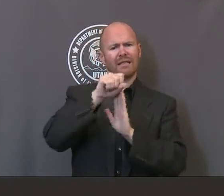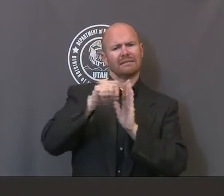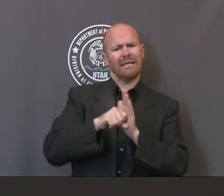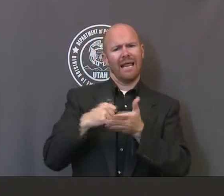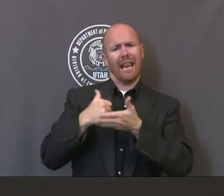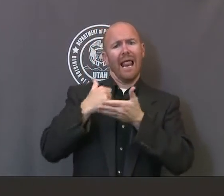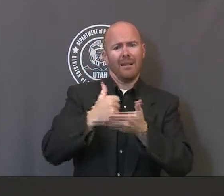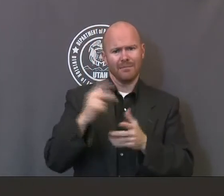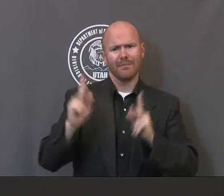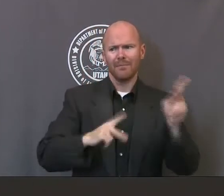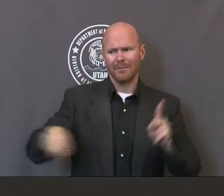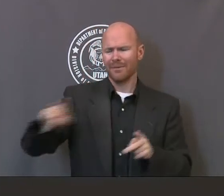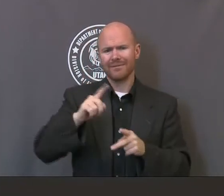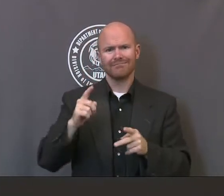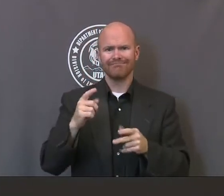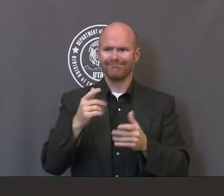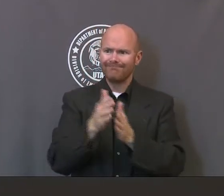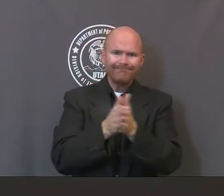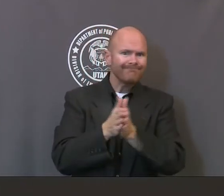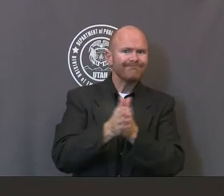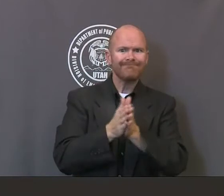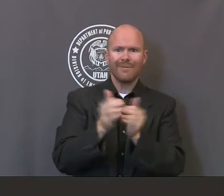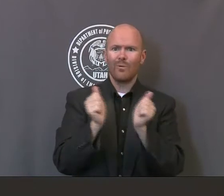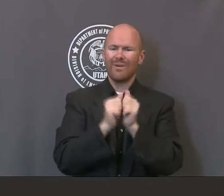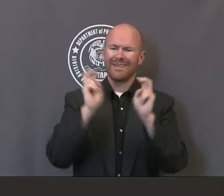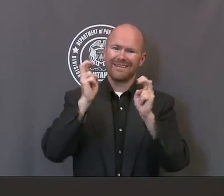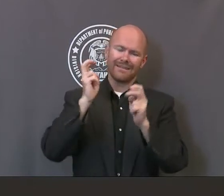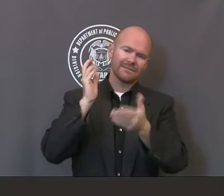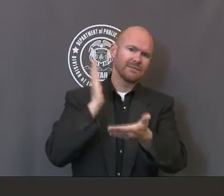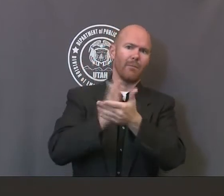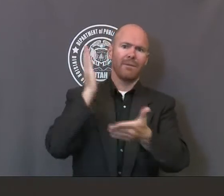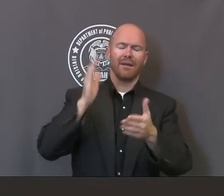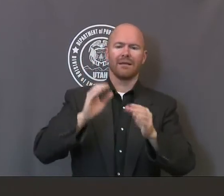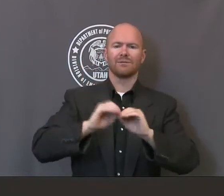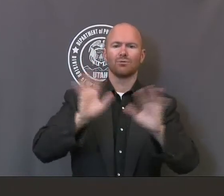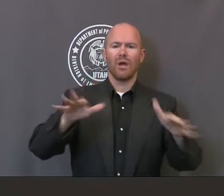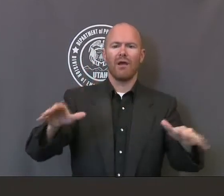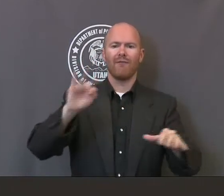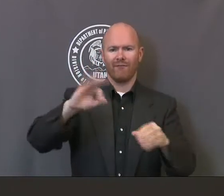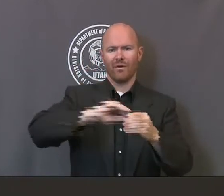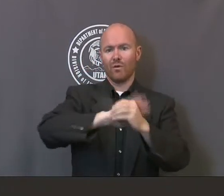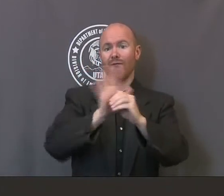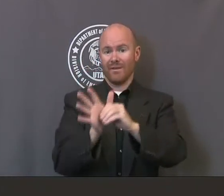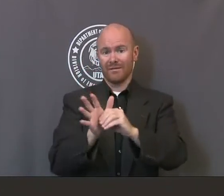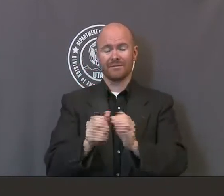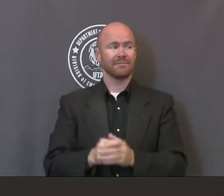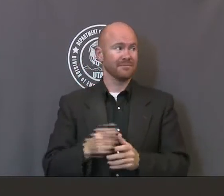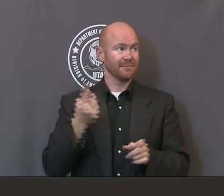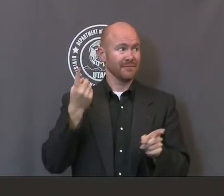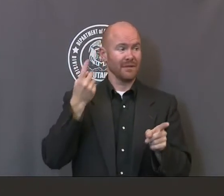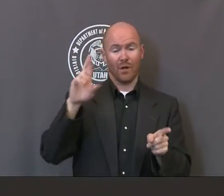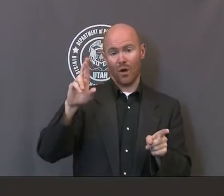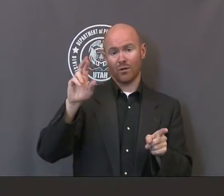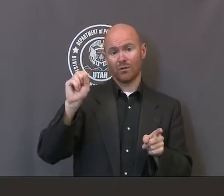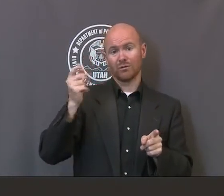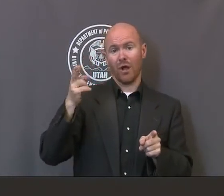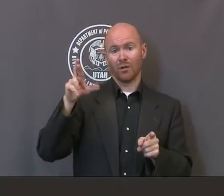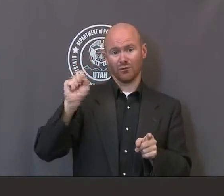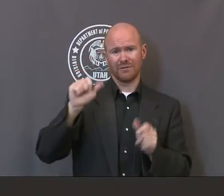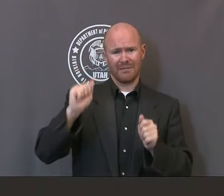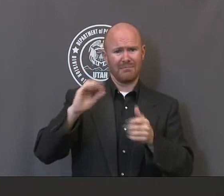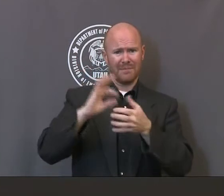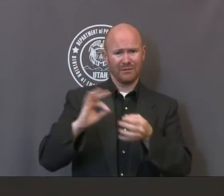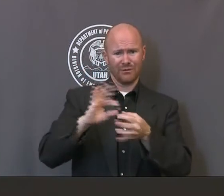people engaged and on board with stopping the spread? Again, Dr. Saunders can talk about that, maybe